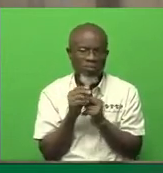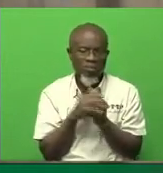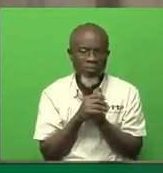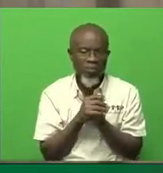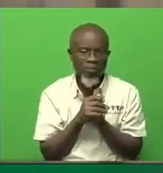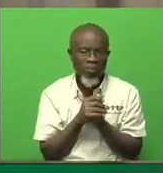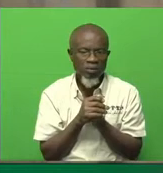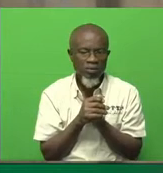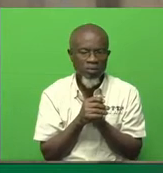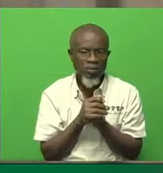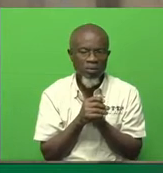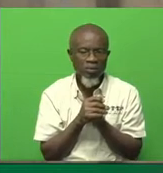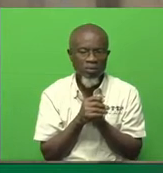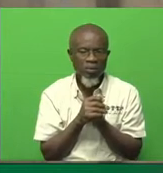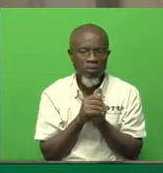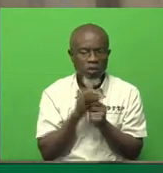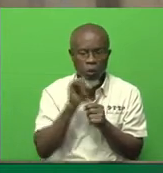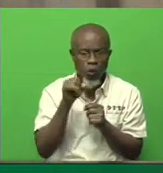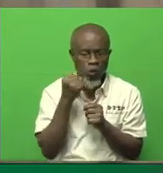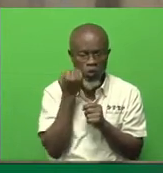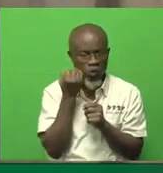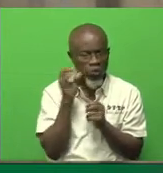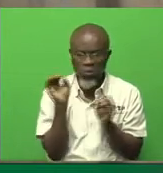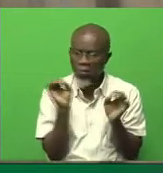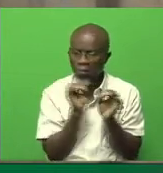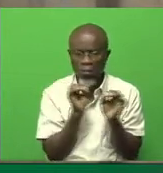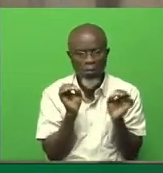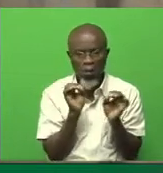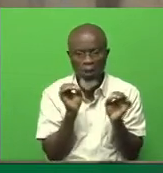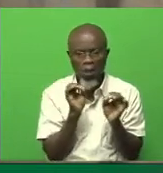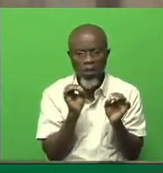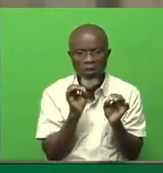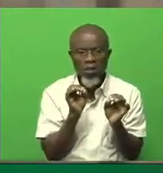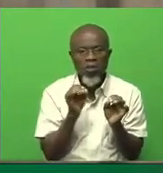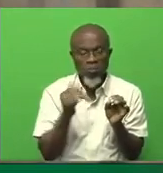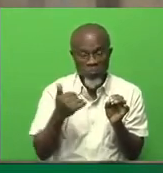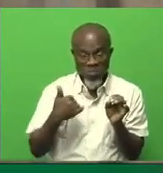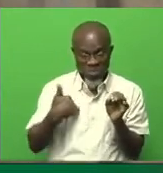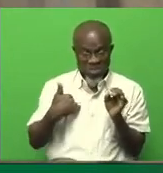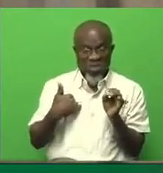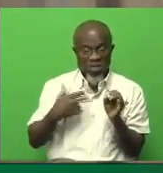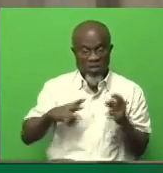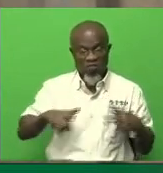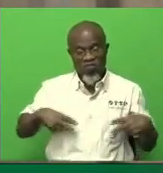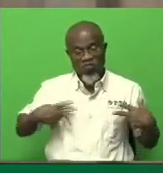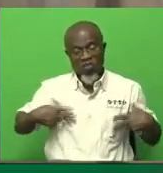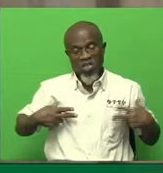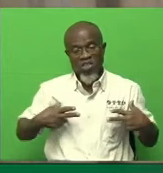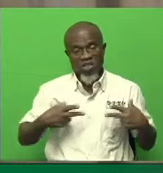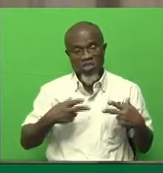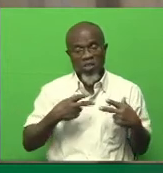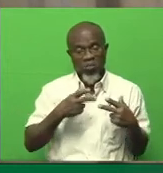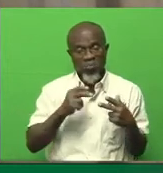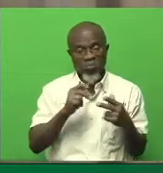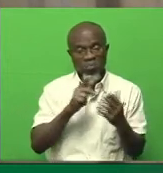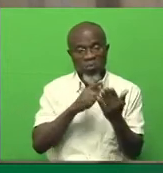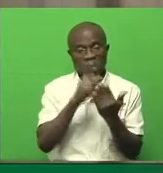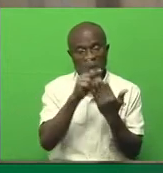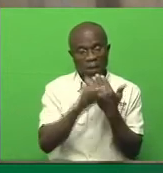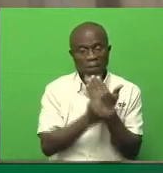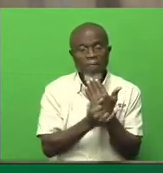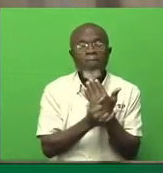of a vacation revision program you had a vacation that that that 10 million dollars was allocated